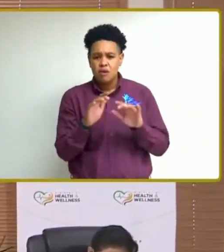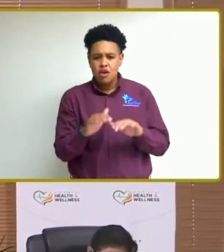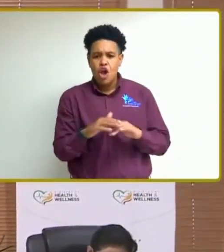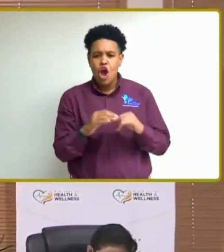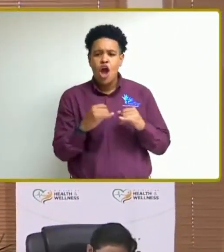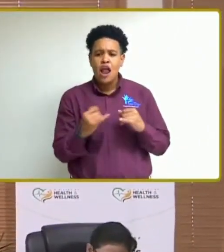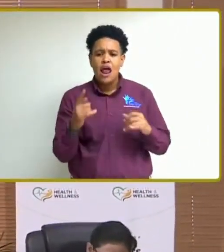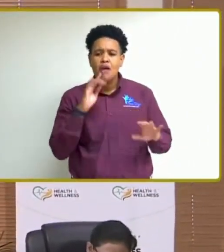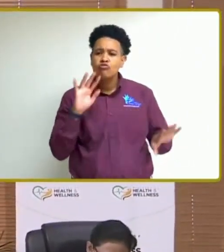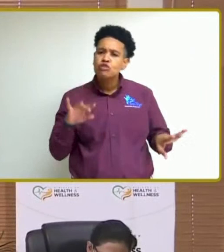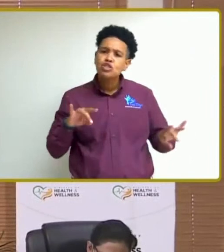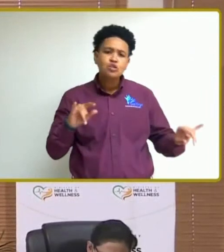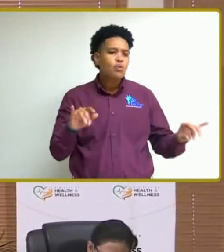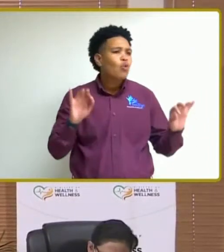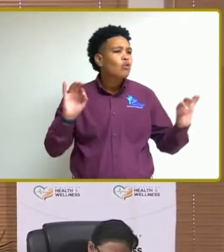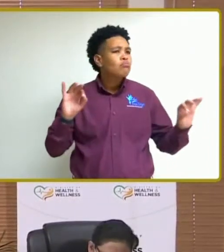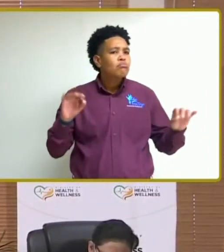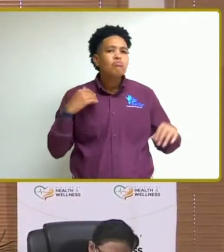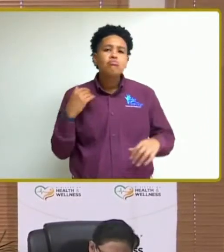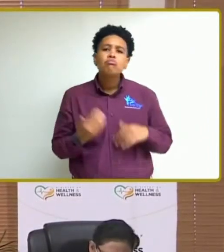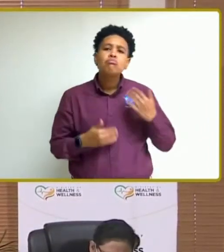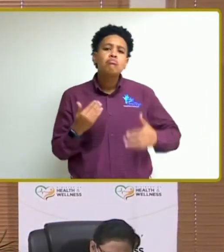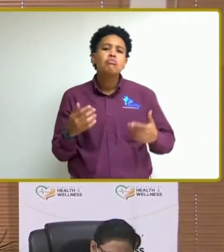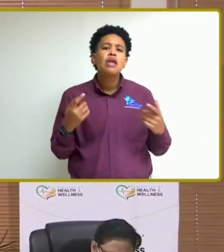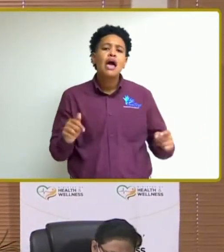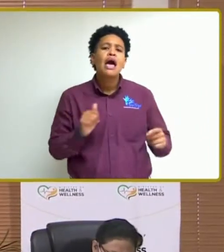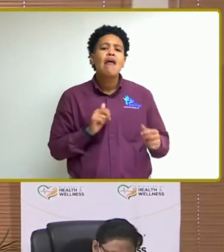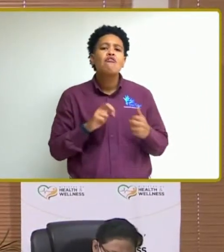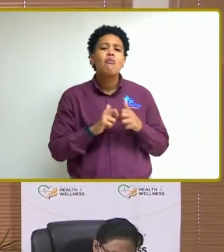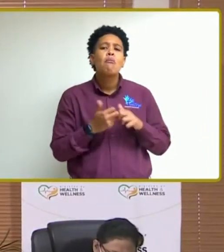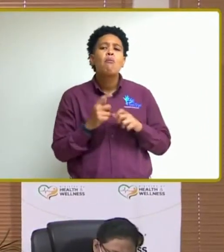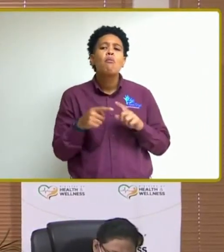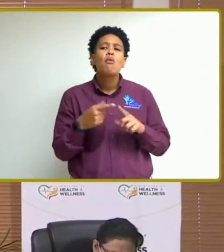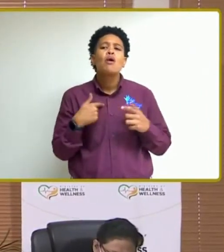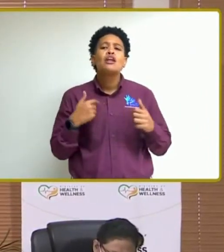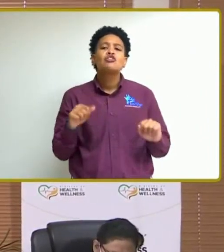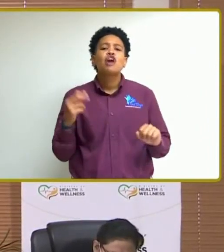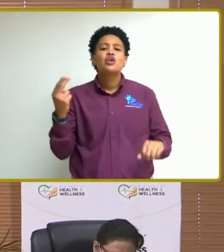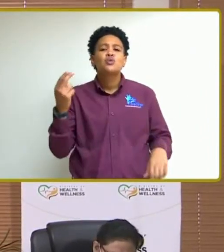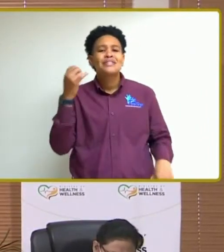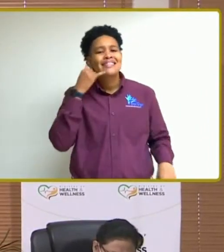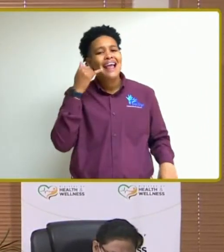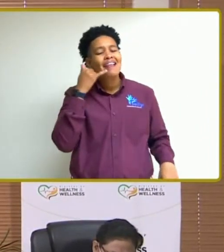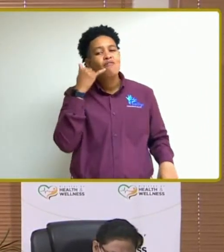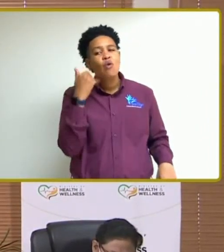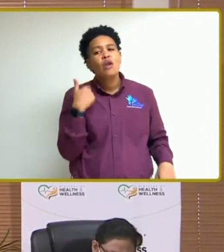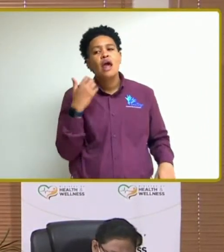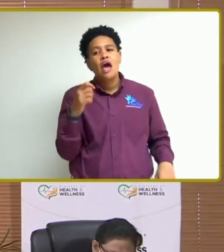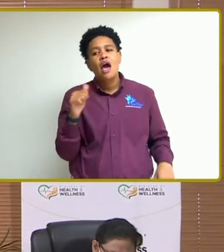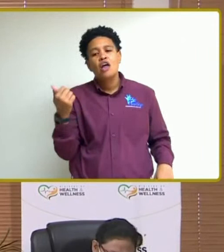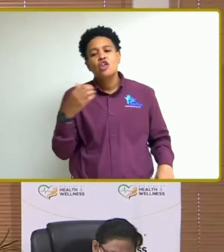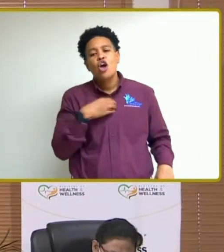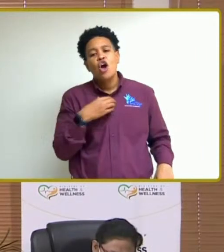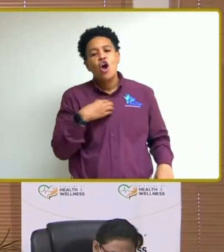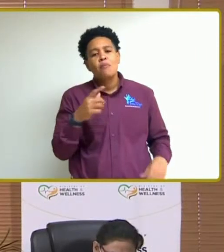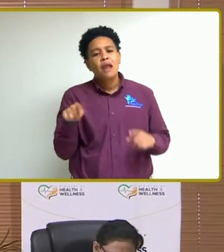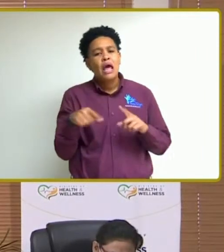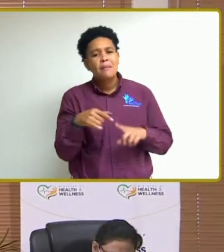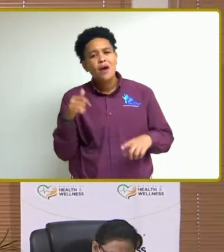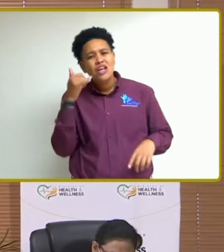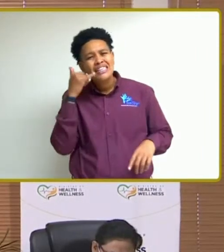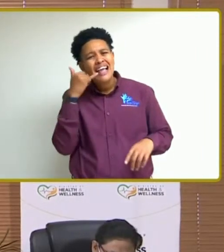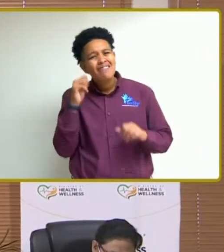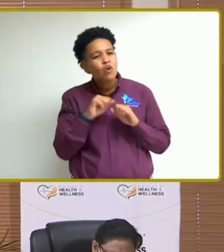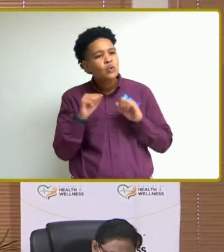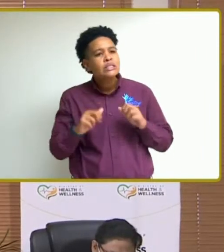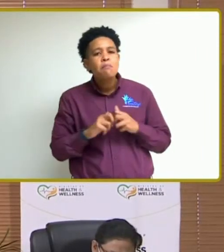indeed go very, very smoothly. I had problems when I tried to use the telephone, and all the complaints we've got have been about the telephone